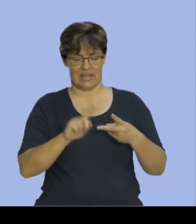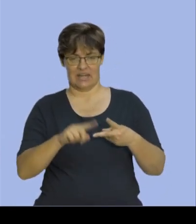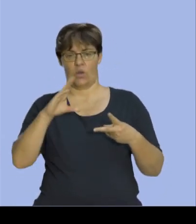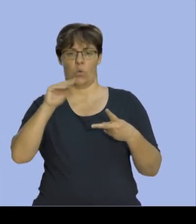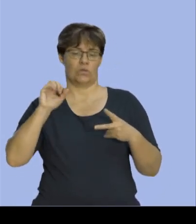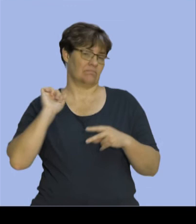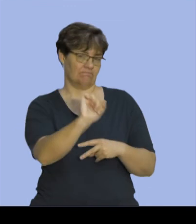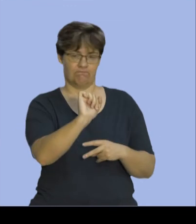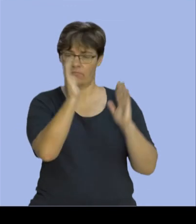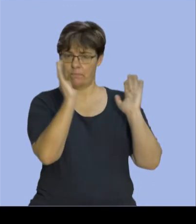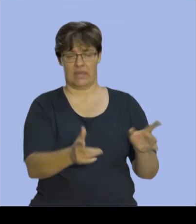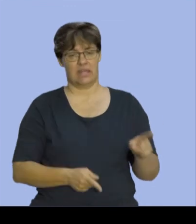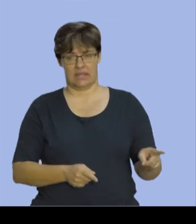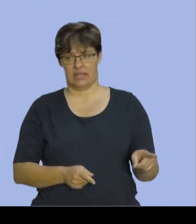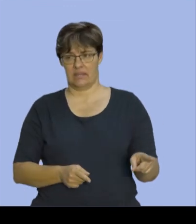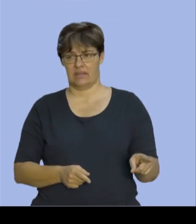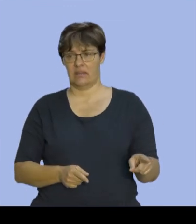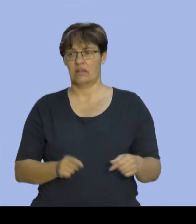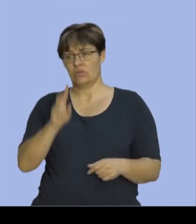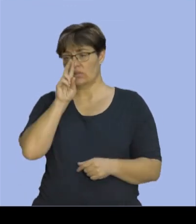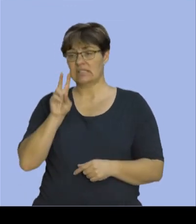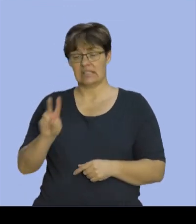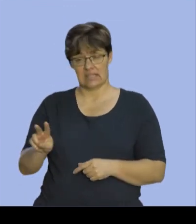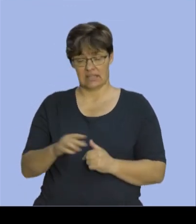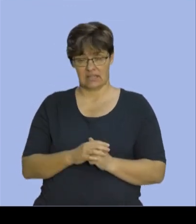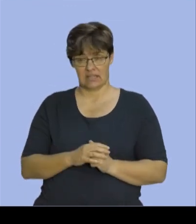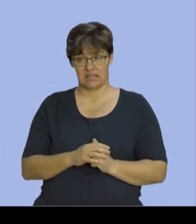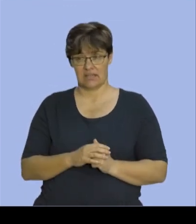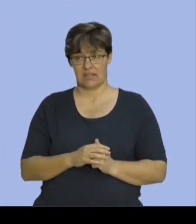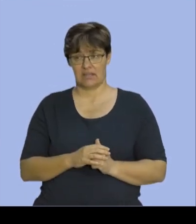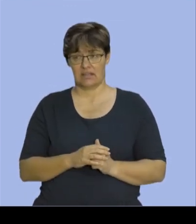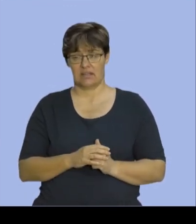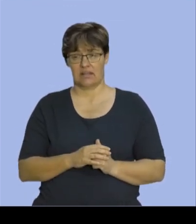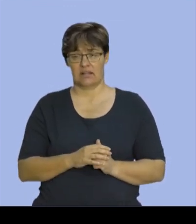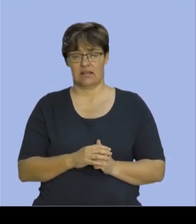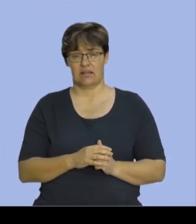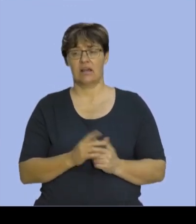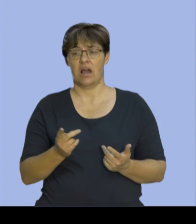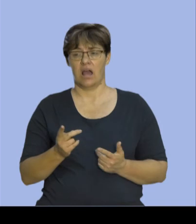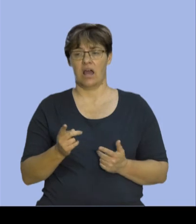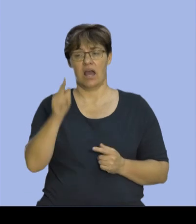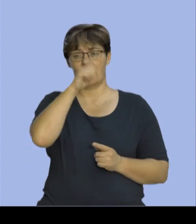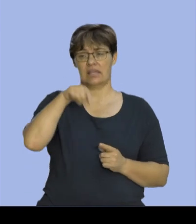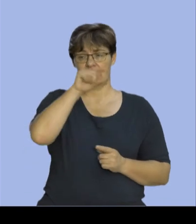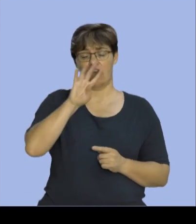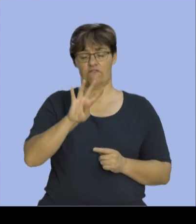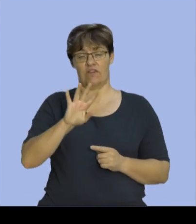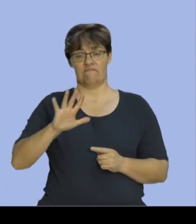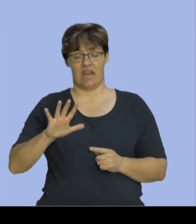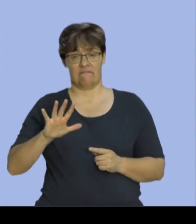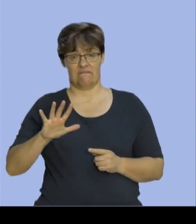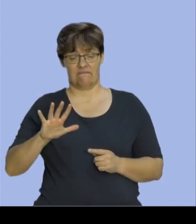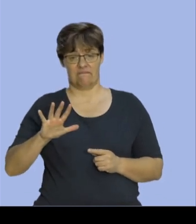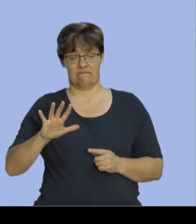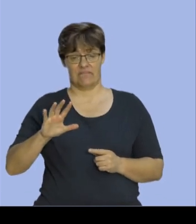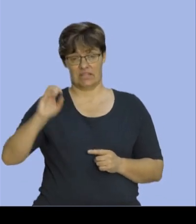sine and the cos graph, right? So you can see that the stretch where theta is